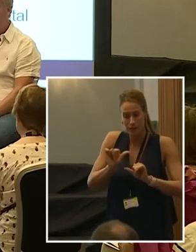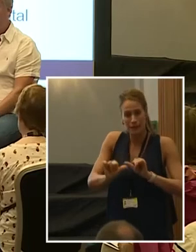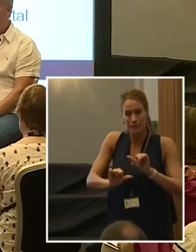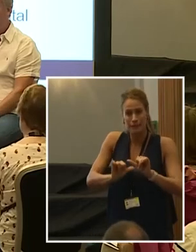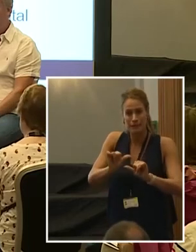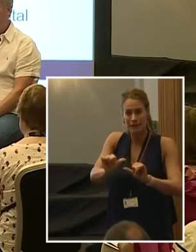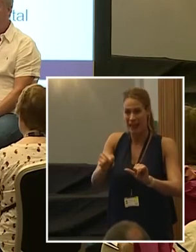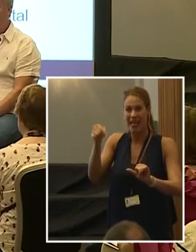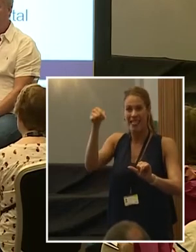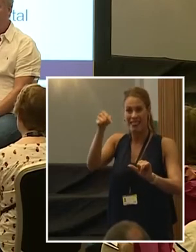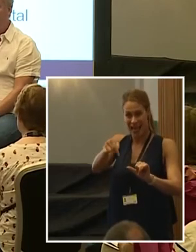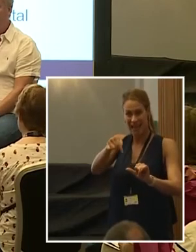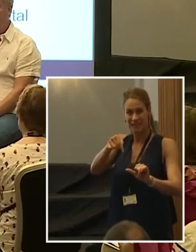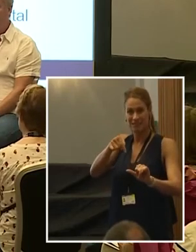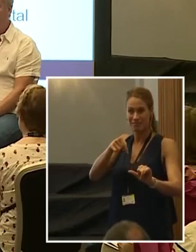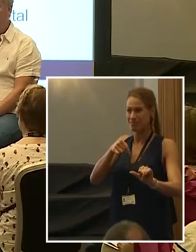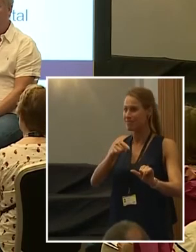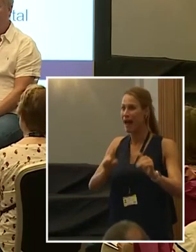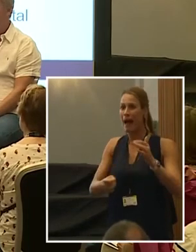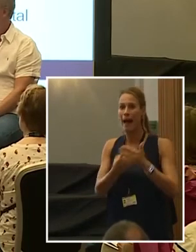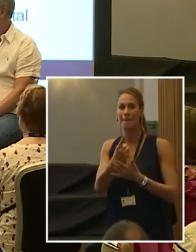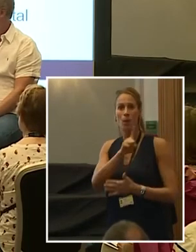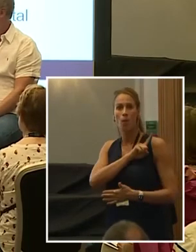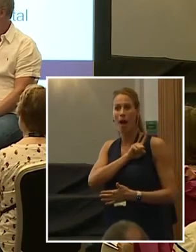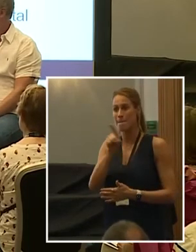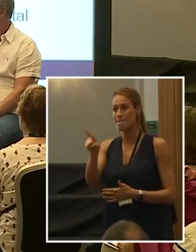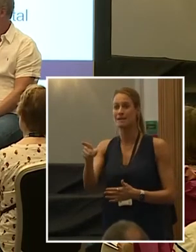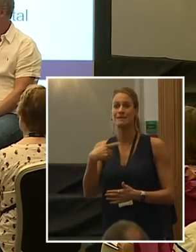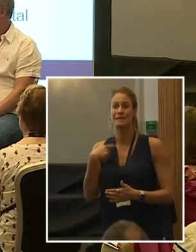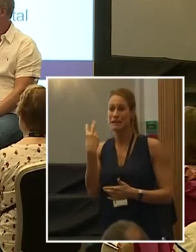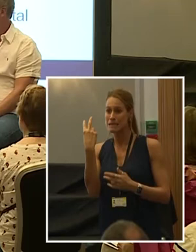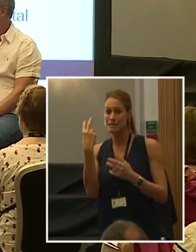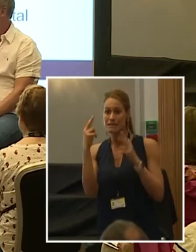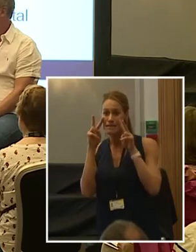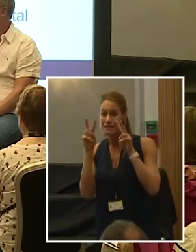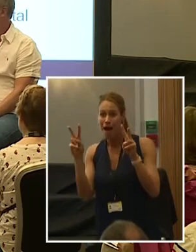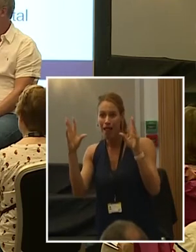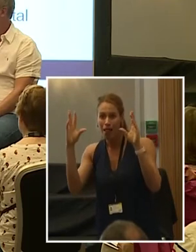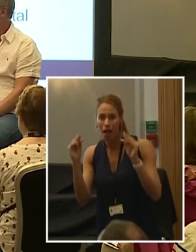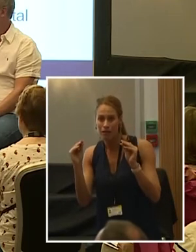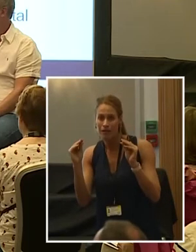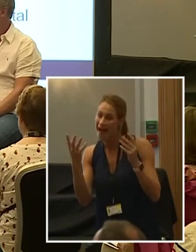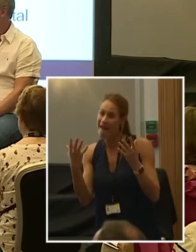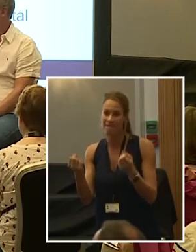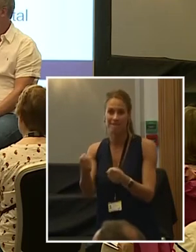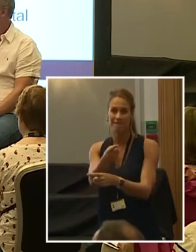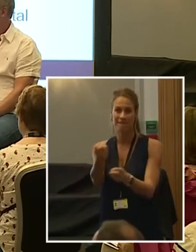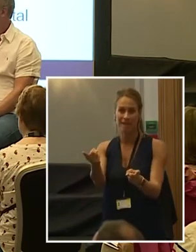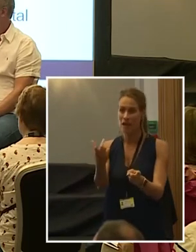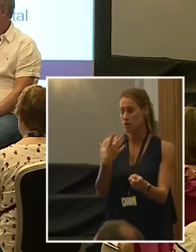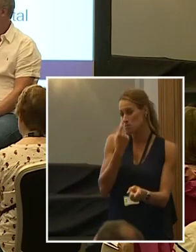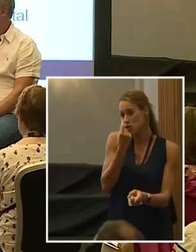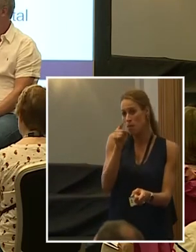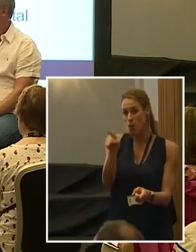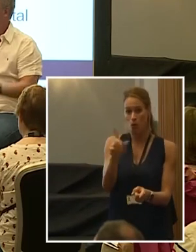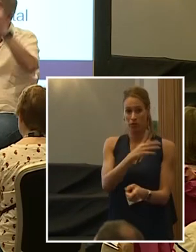involvement of those living with inherited sight loss. And there may be some of you in the audience today who are potentially part of the